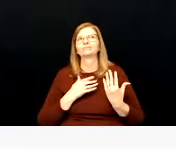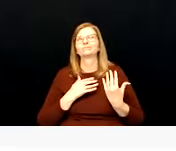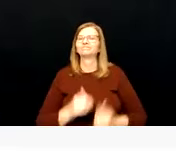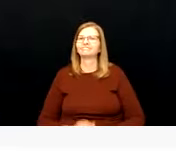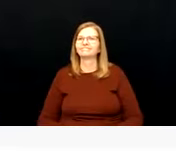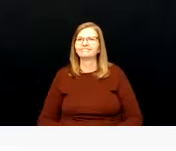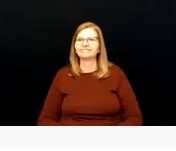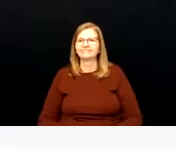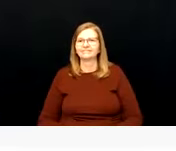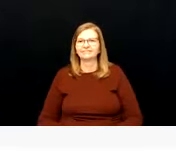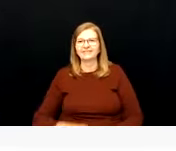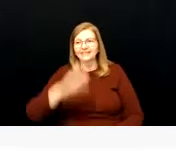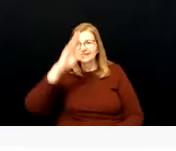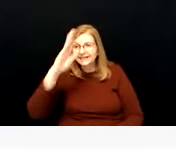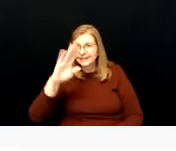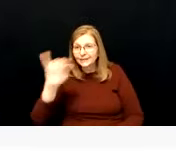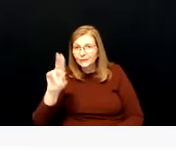Hey, Judy.